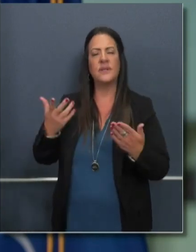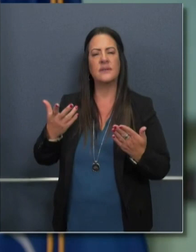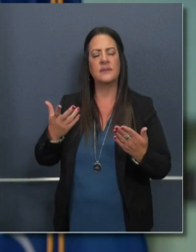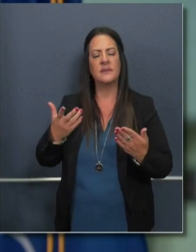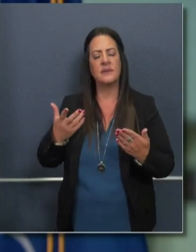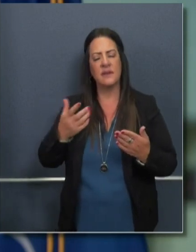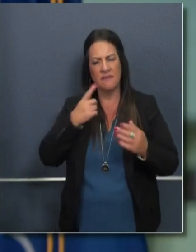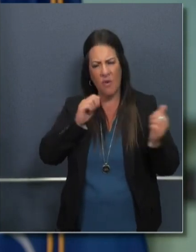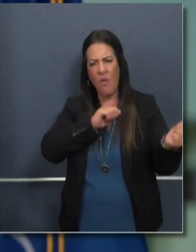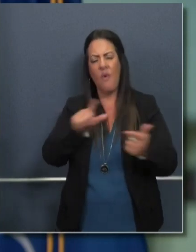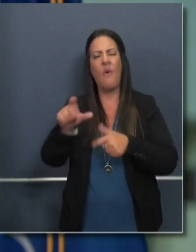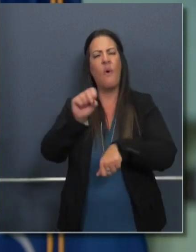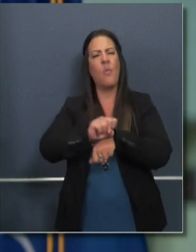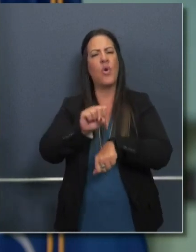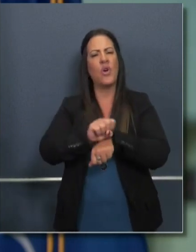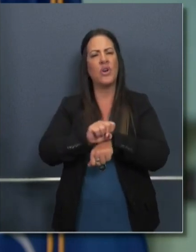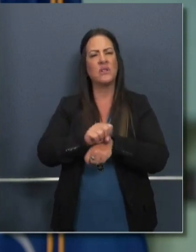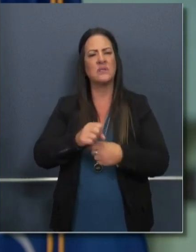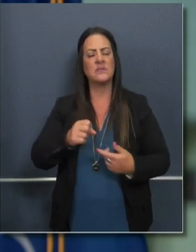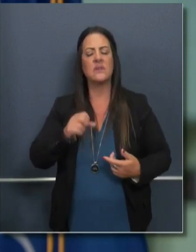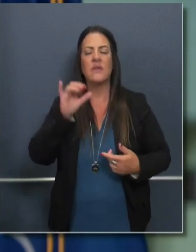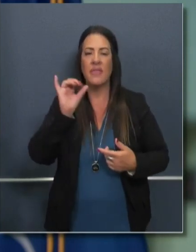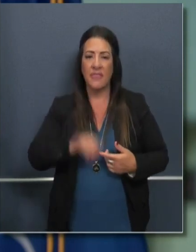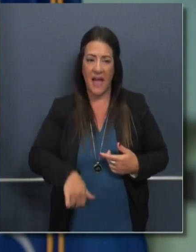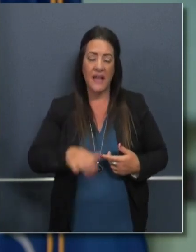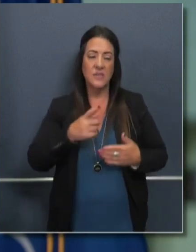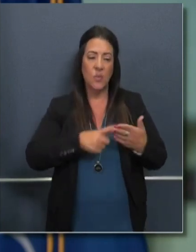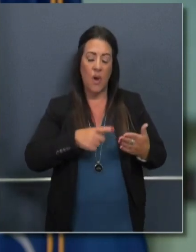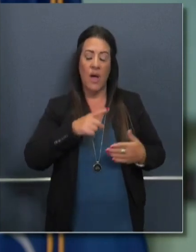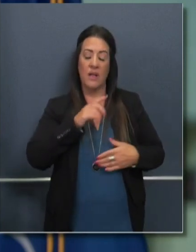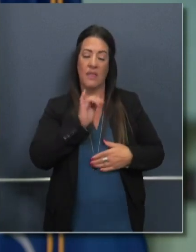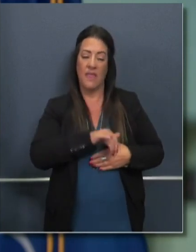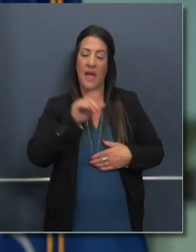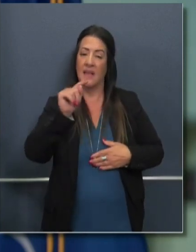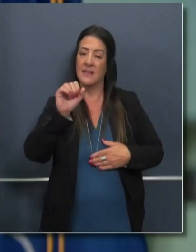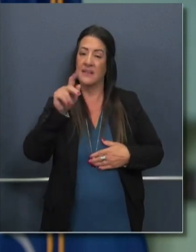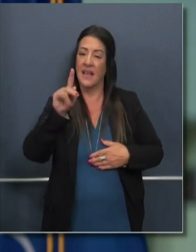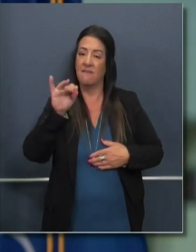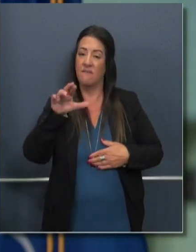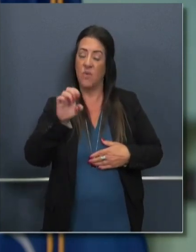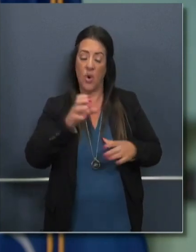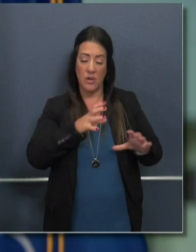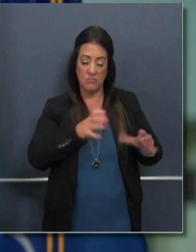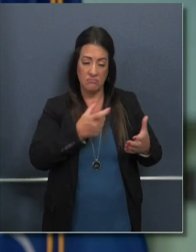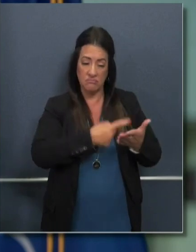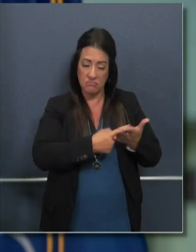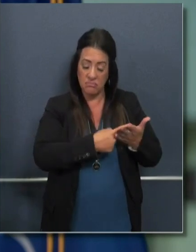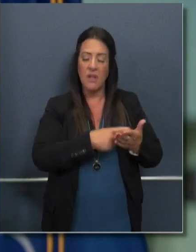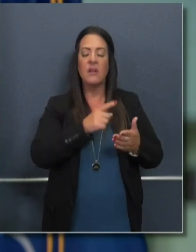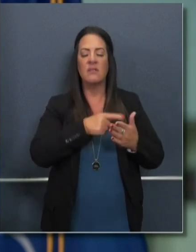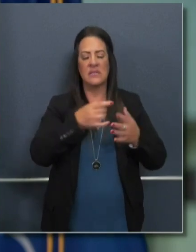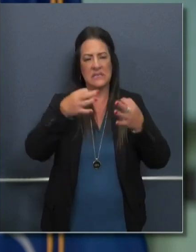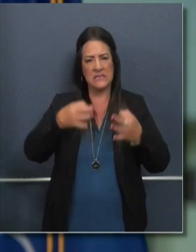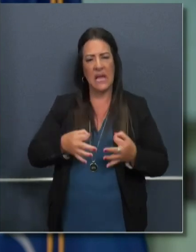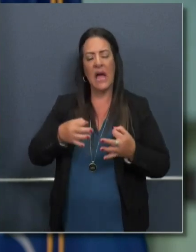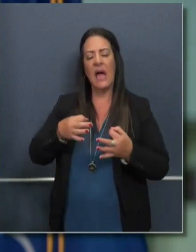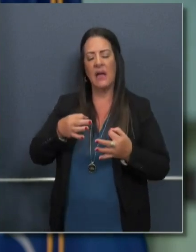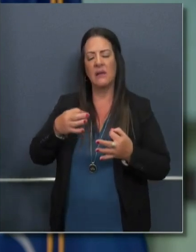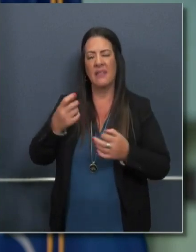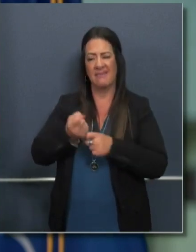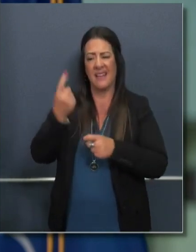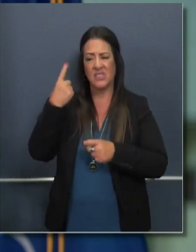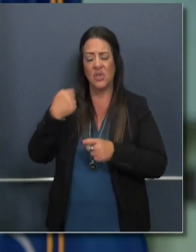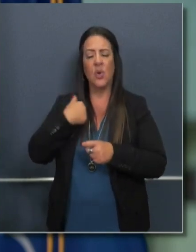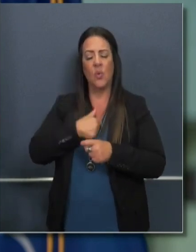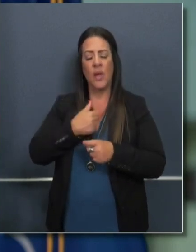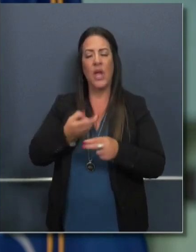for workers generally. So this was a recommendation that came from the task force. We made progress on paid sick leave last year. And all